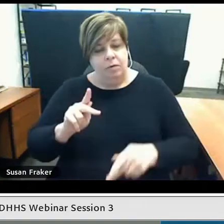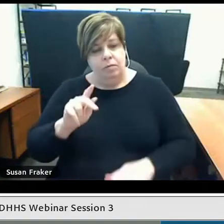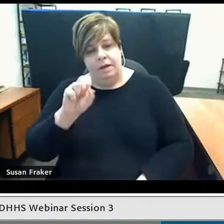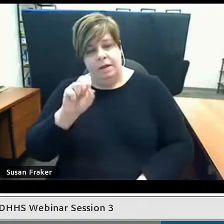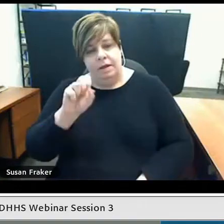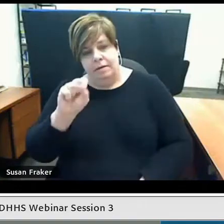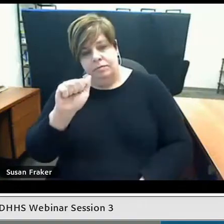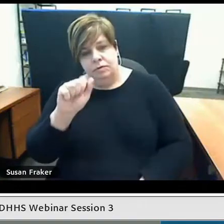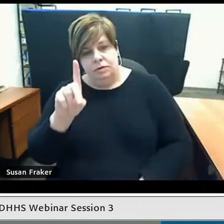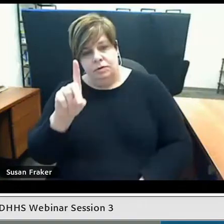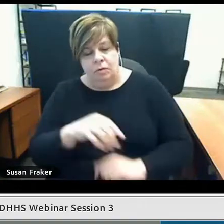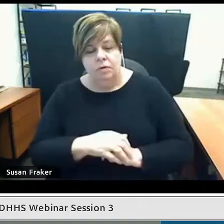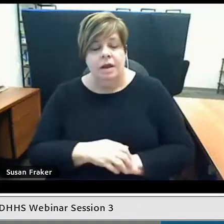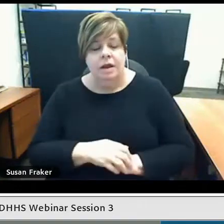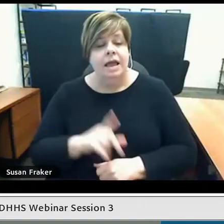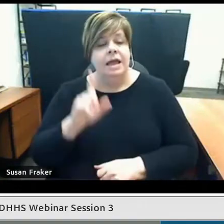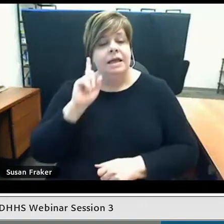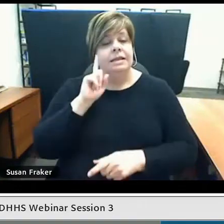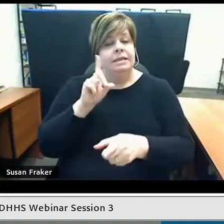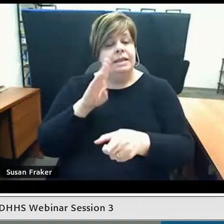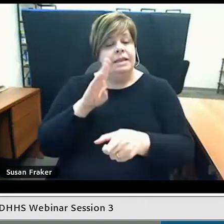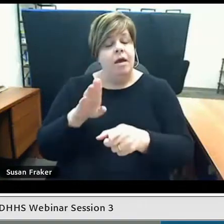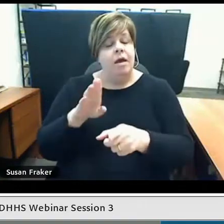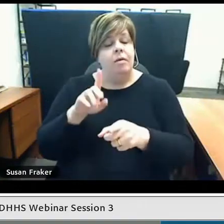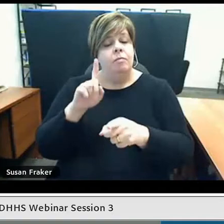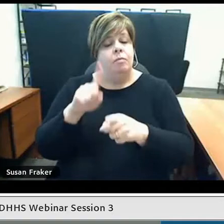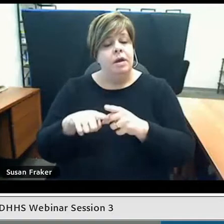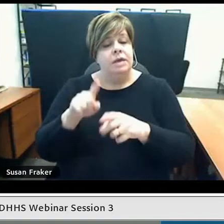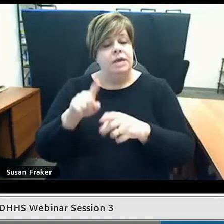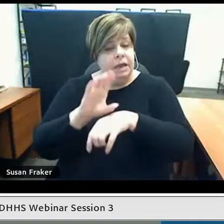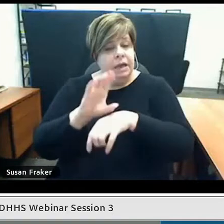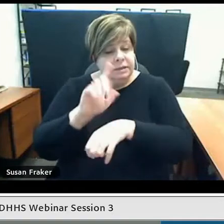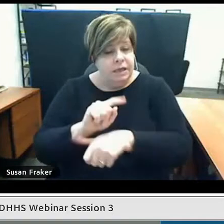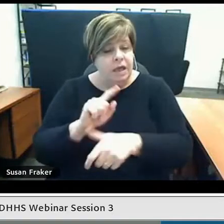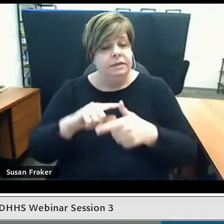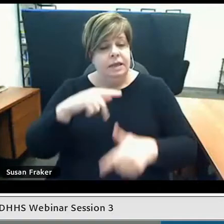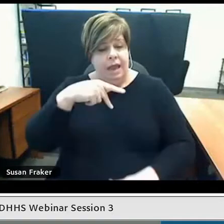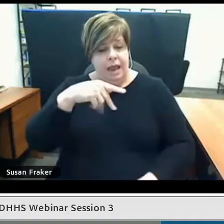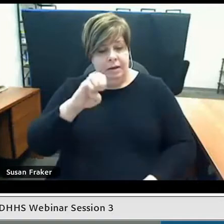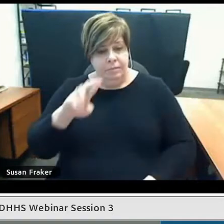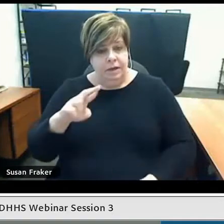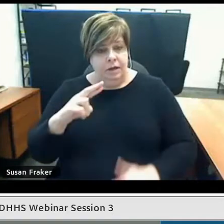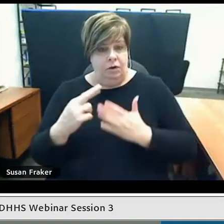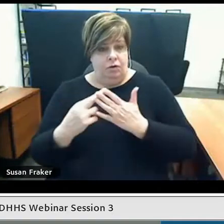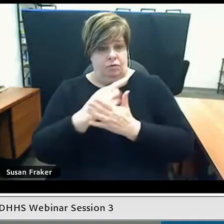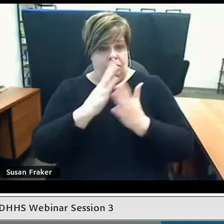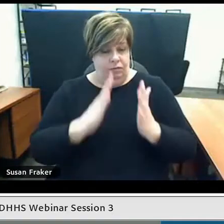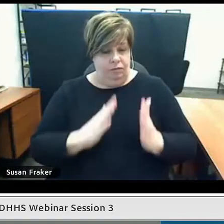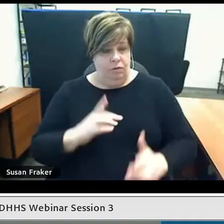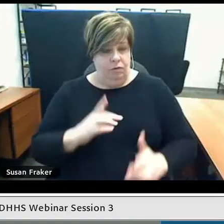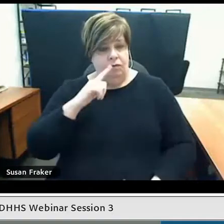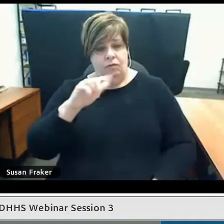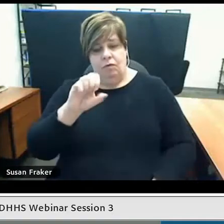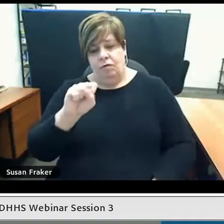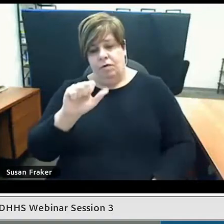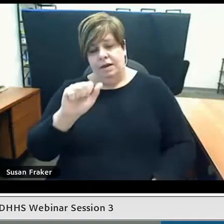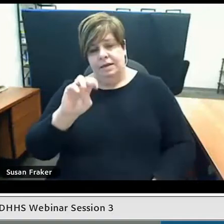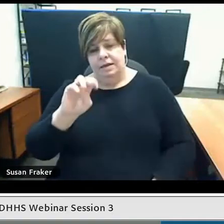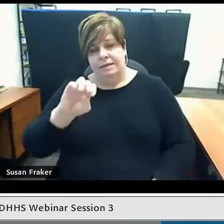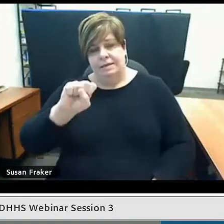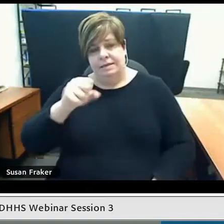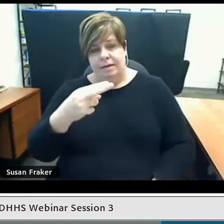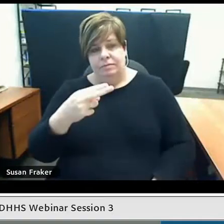Deb serves as a consultant and peer reviewer for SAMHSA, as well as for numerous SAMHSA grantees across the